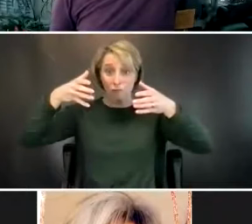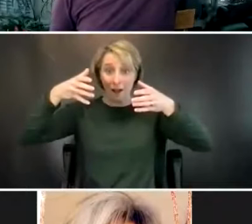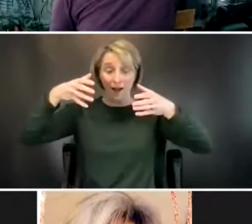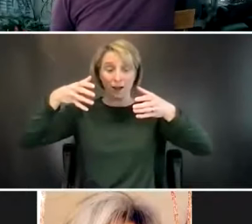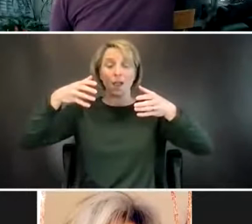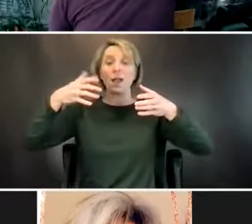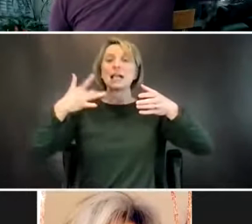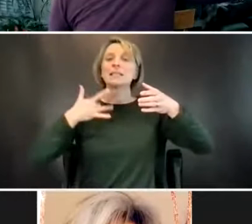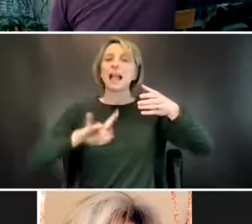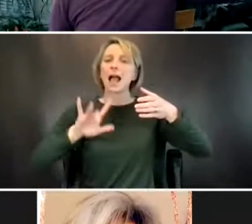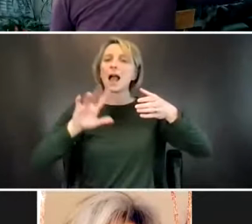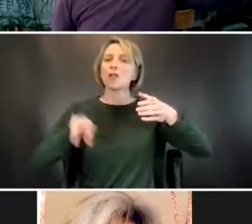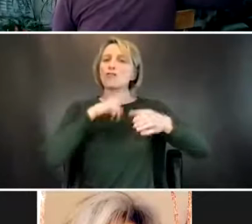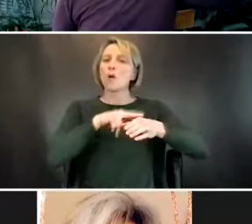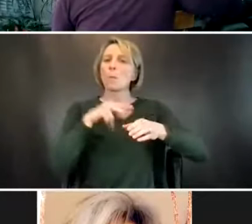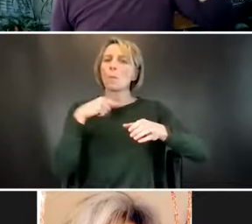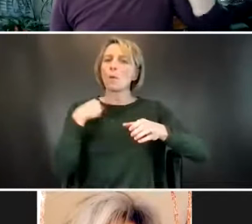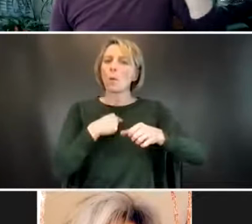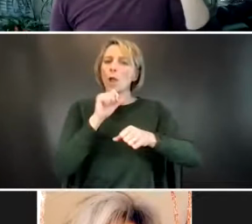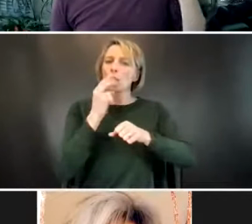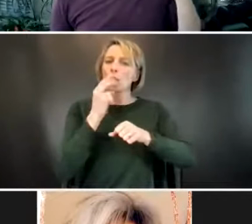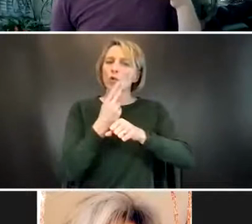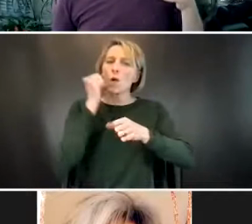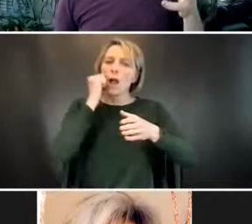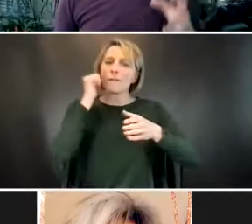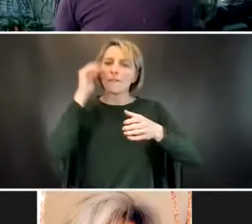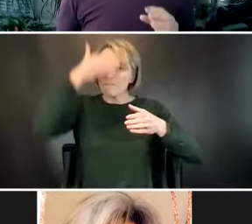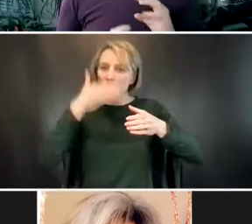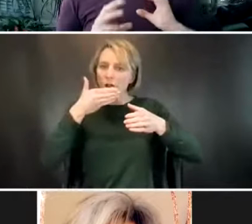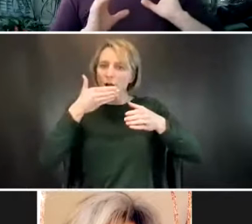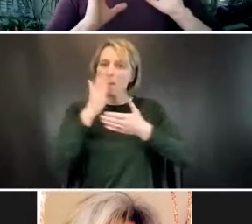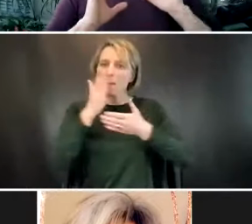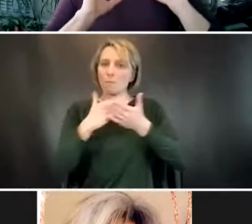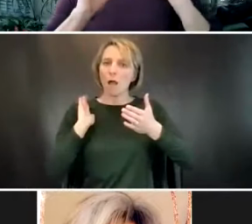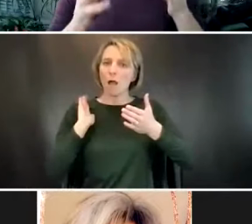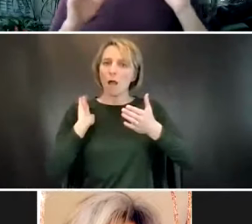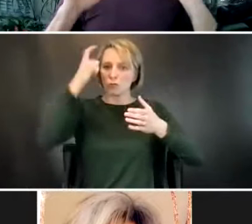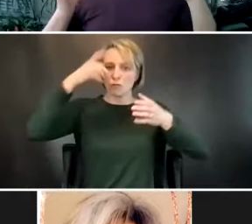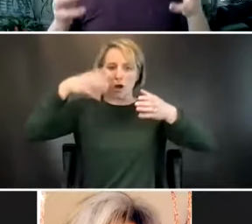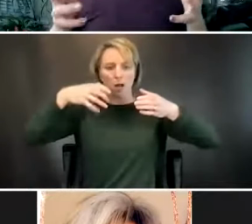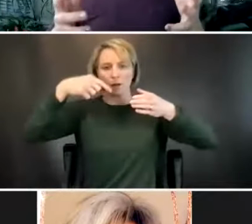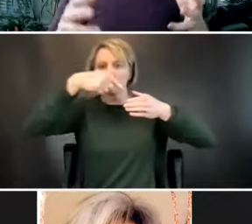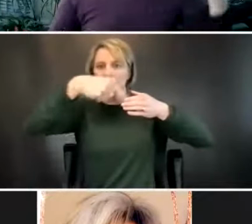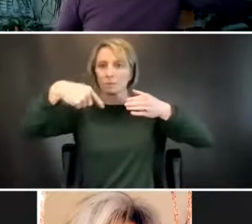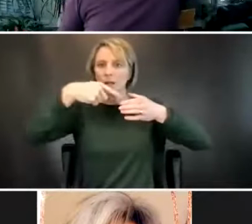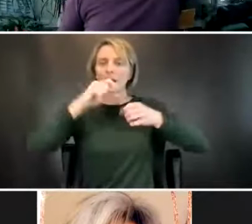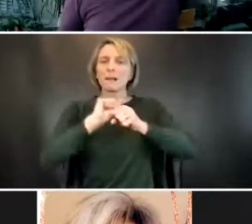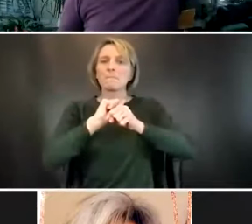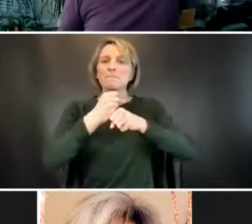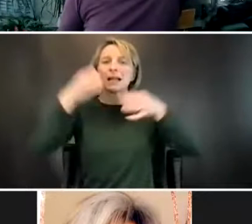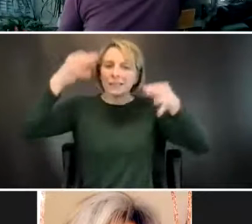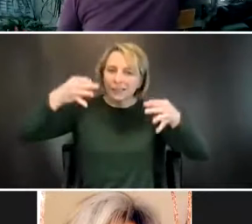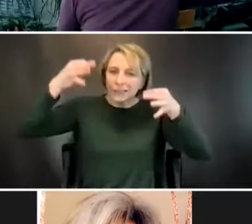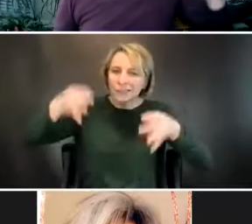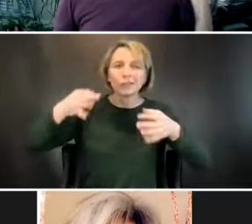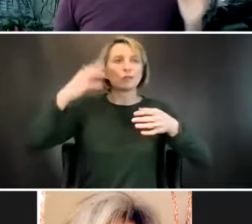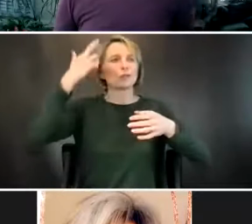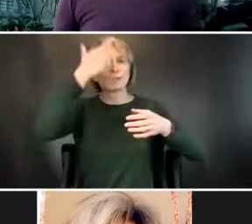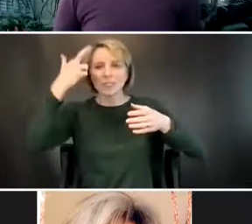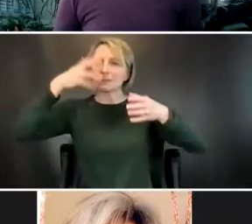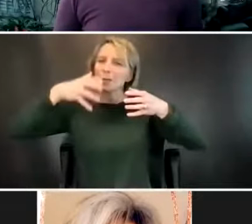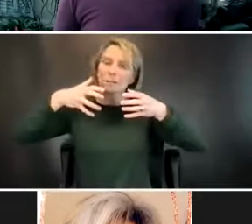lizard-like, survivally wired brain that's going to just be thinking instinct. So we're going to move into